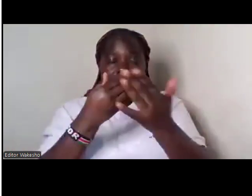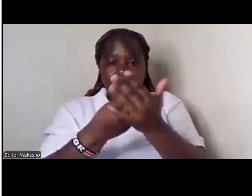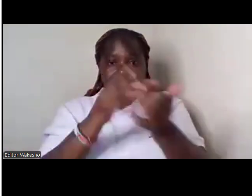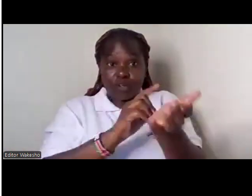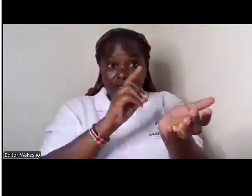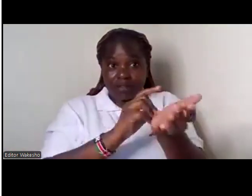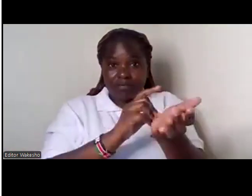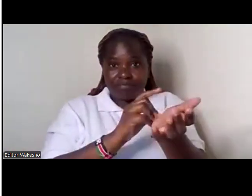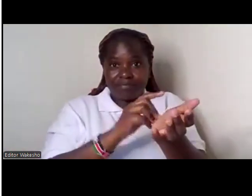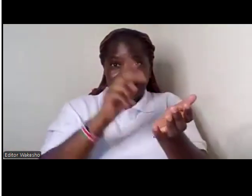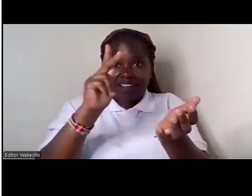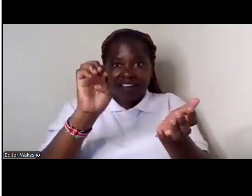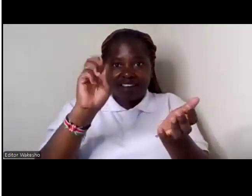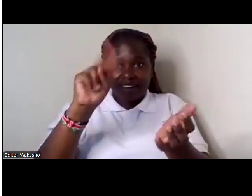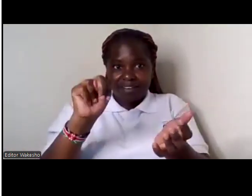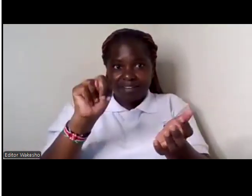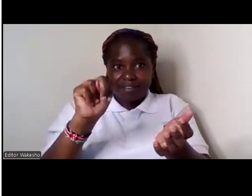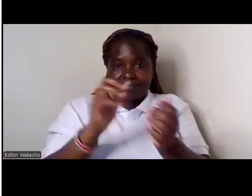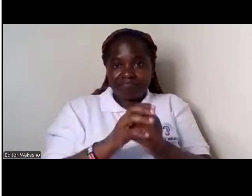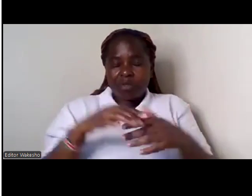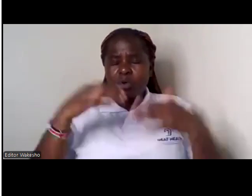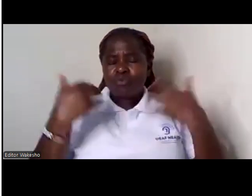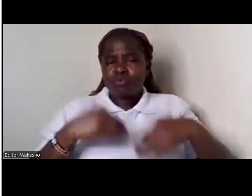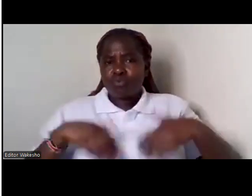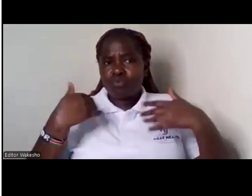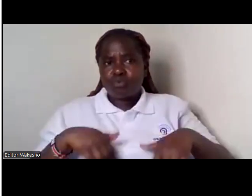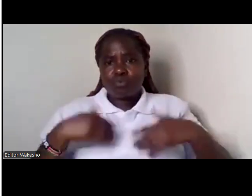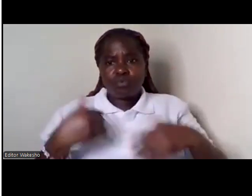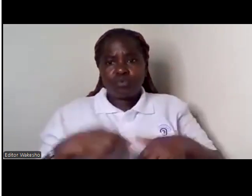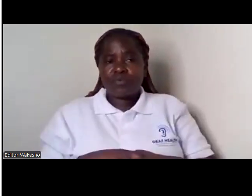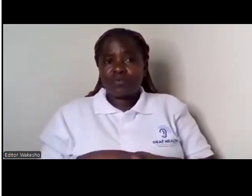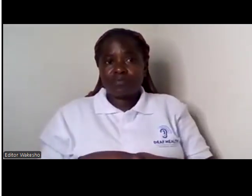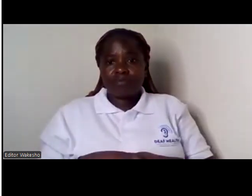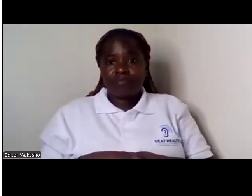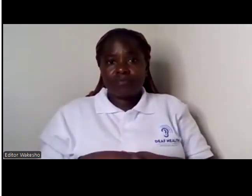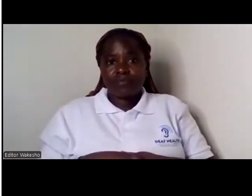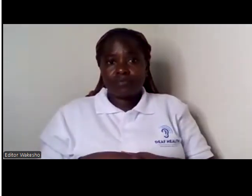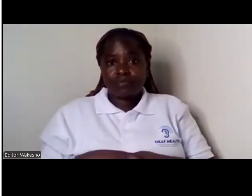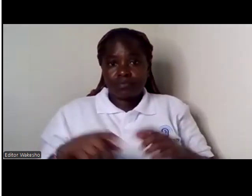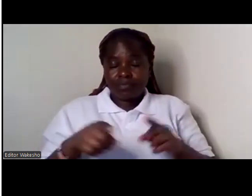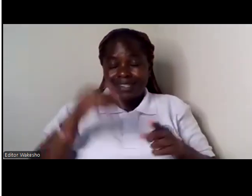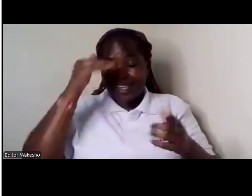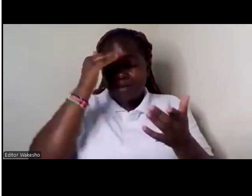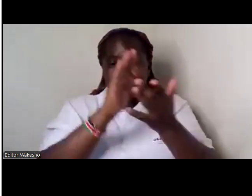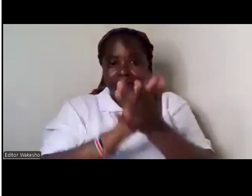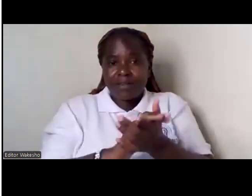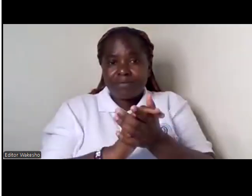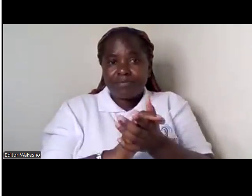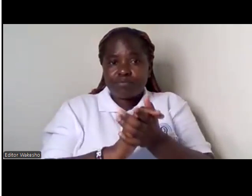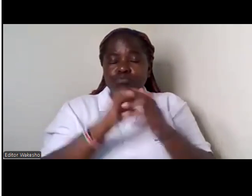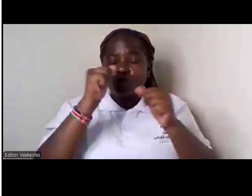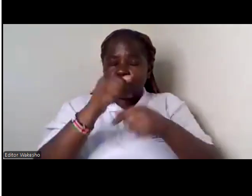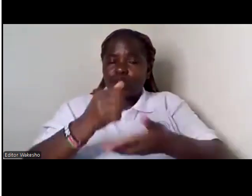evening. This was a very informative session, and I believe it will go a long way to help